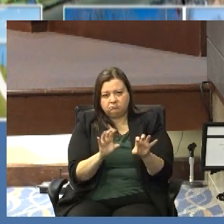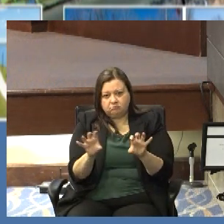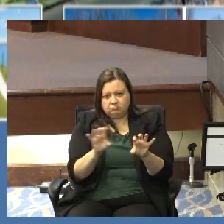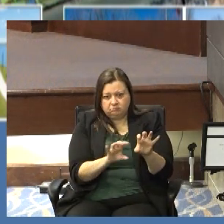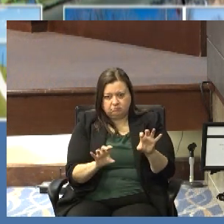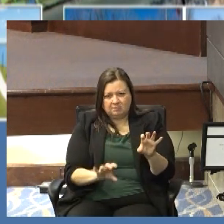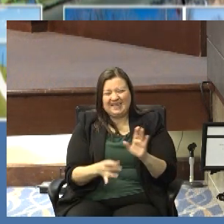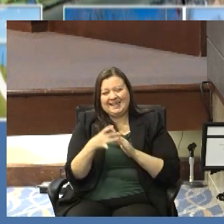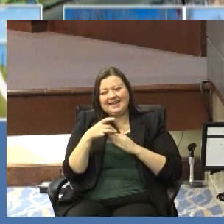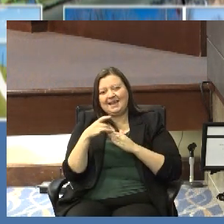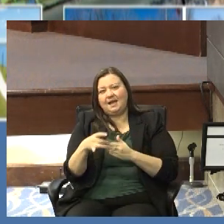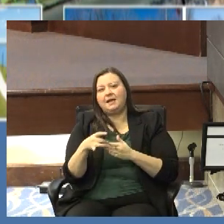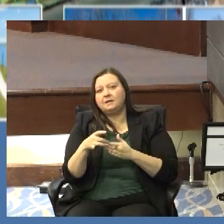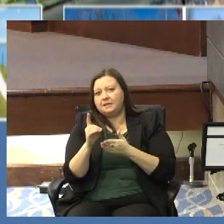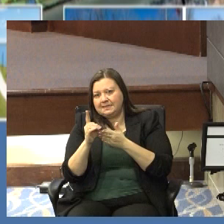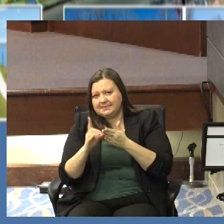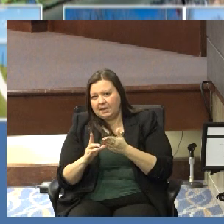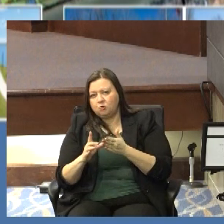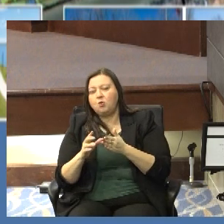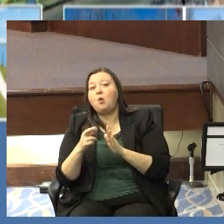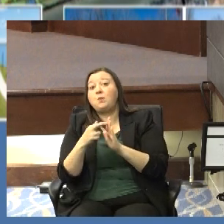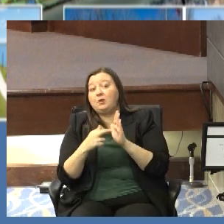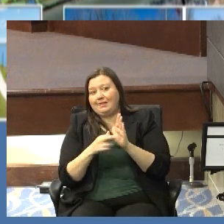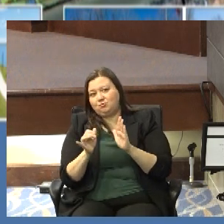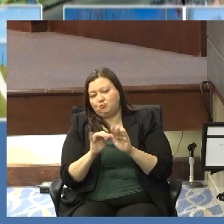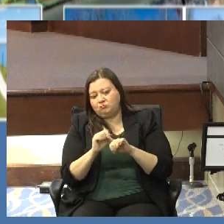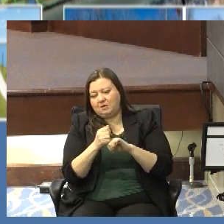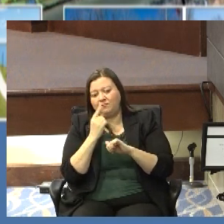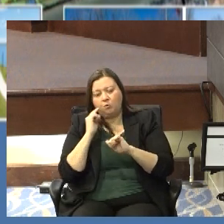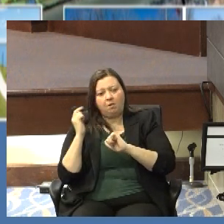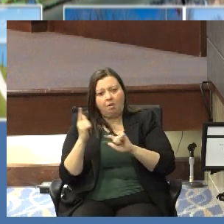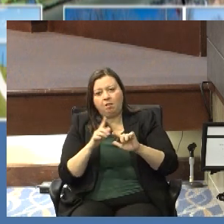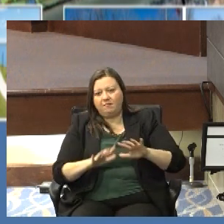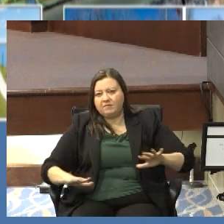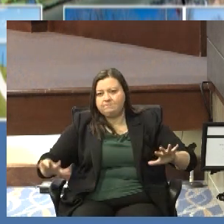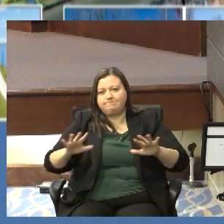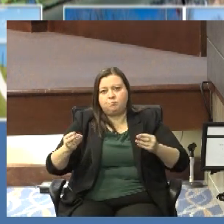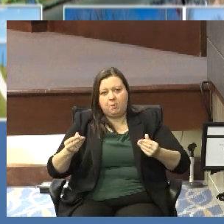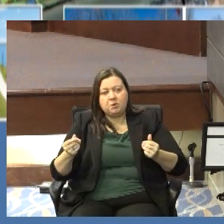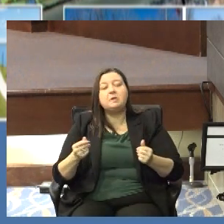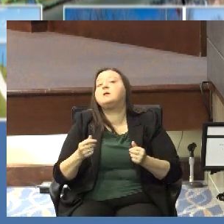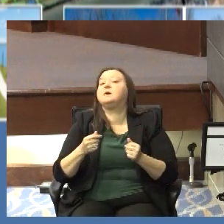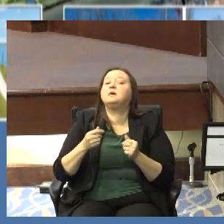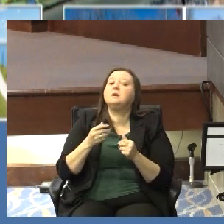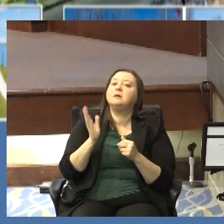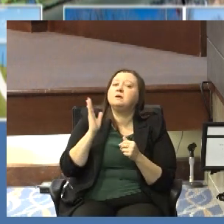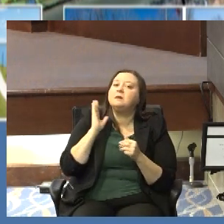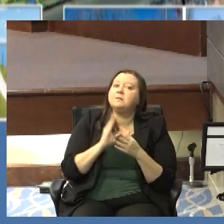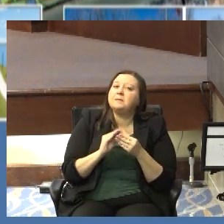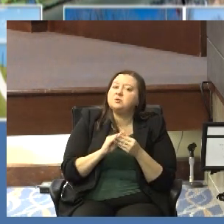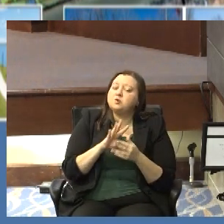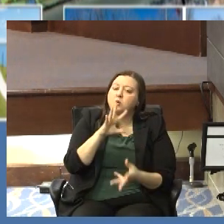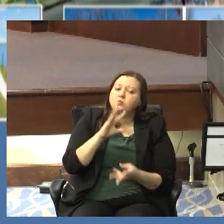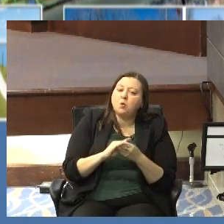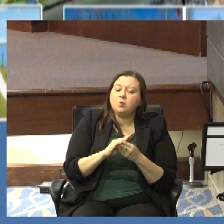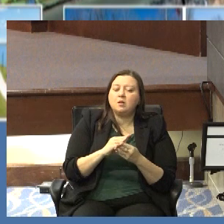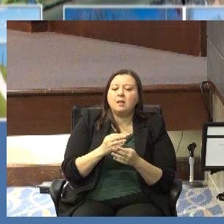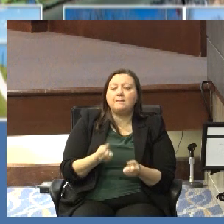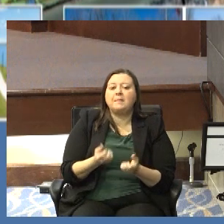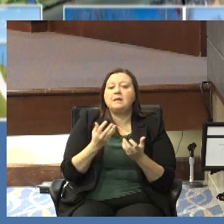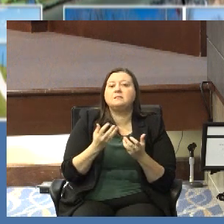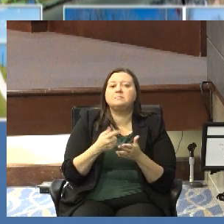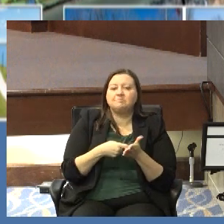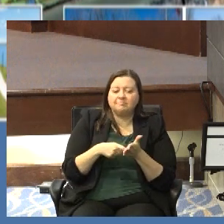would guide design regulations for the whole development. As it was mentioned, the total maximum unit count for